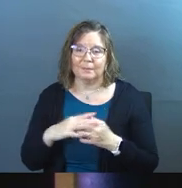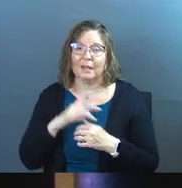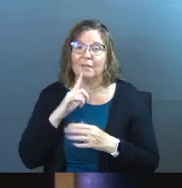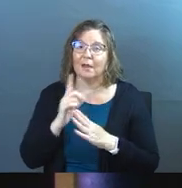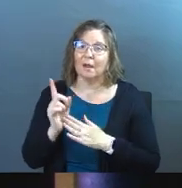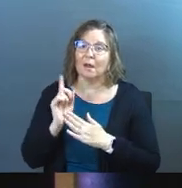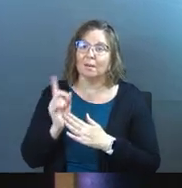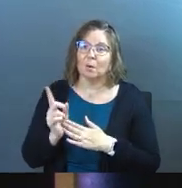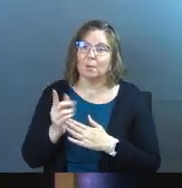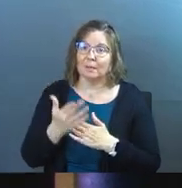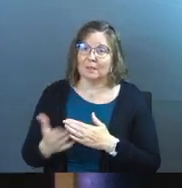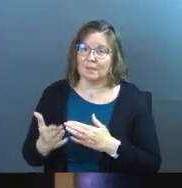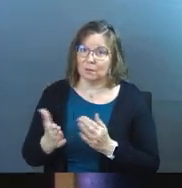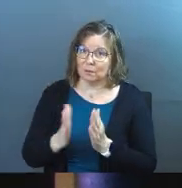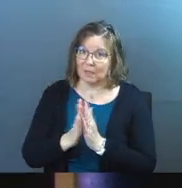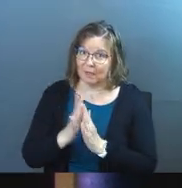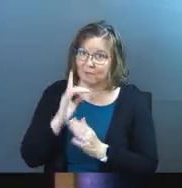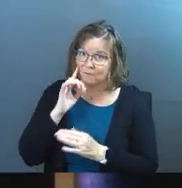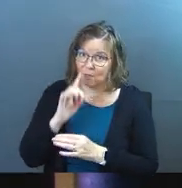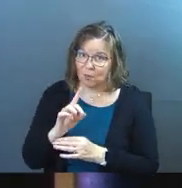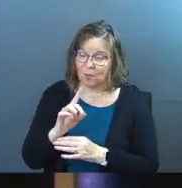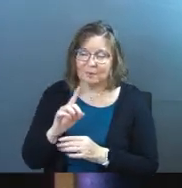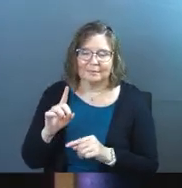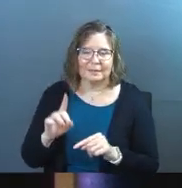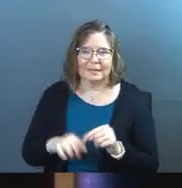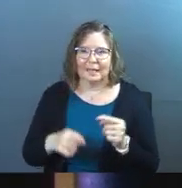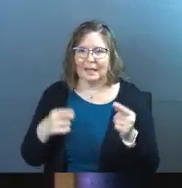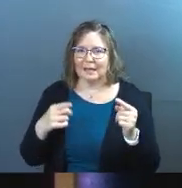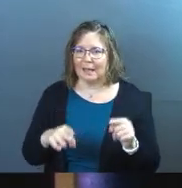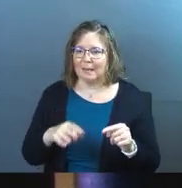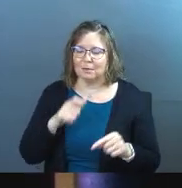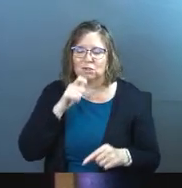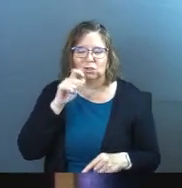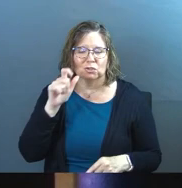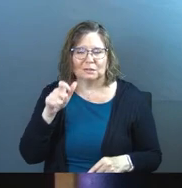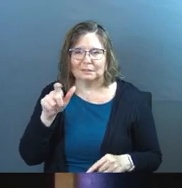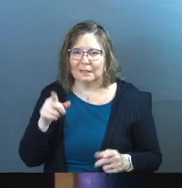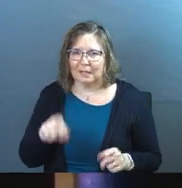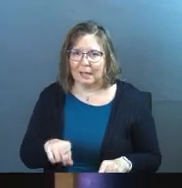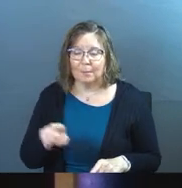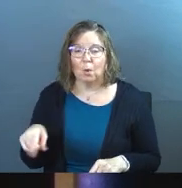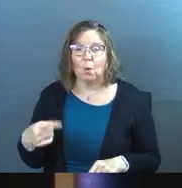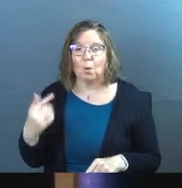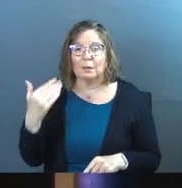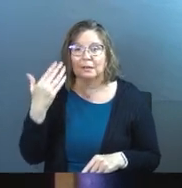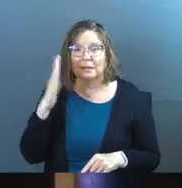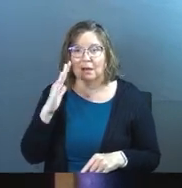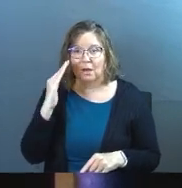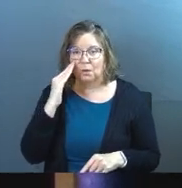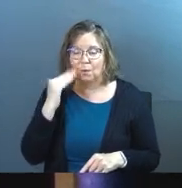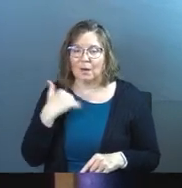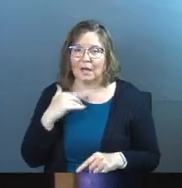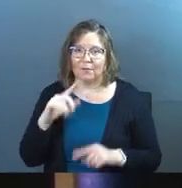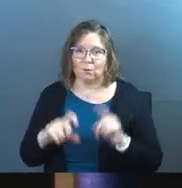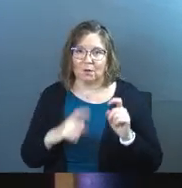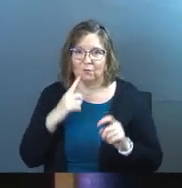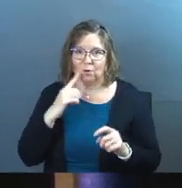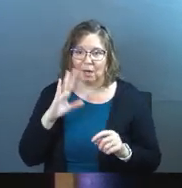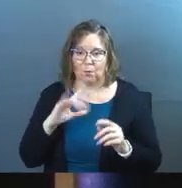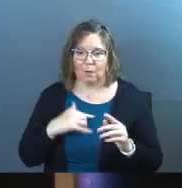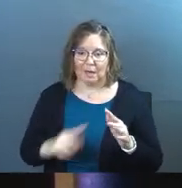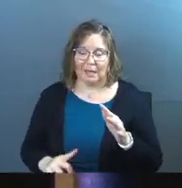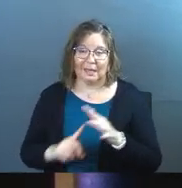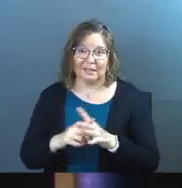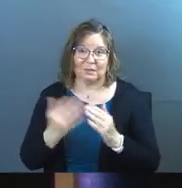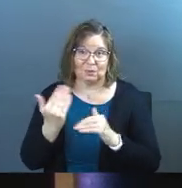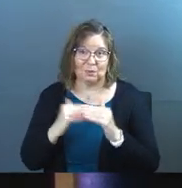There are moments that the thing that we've asked for cannot happen, should not happen, only God knows. And I've got some questions for God when I get